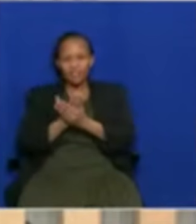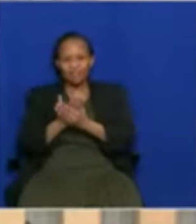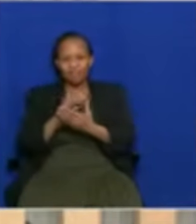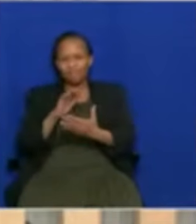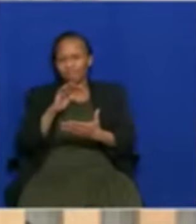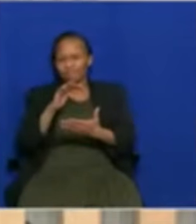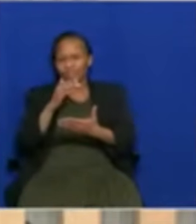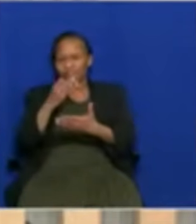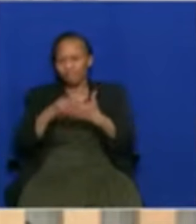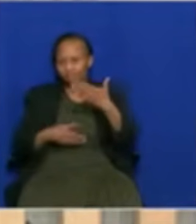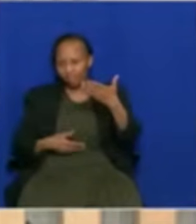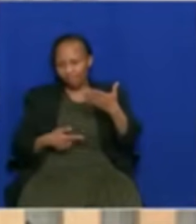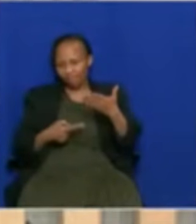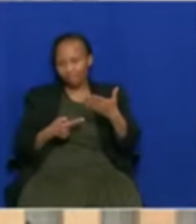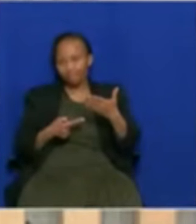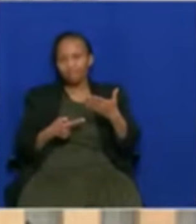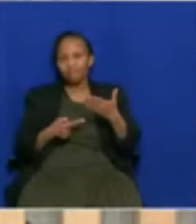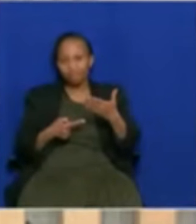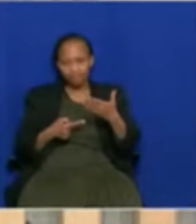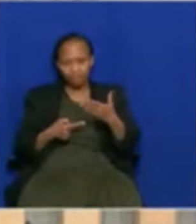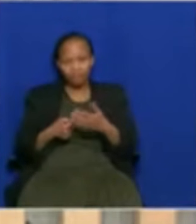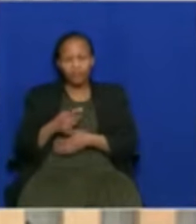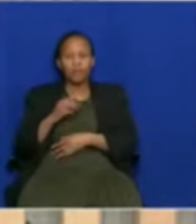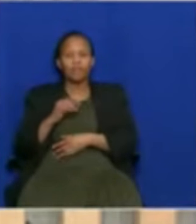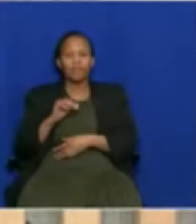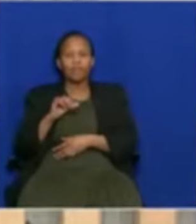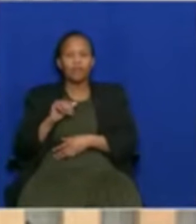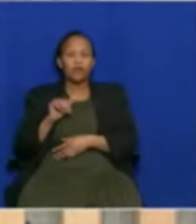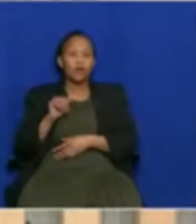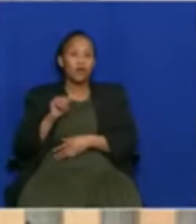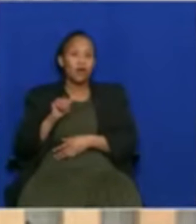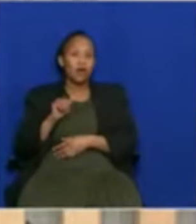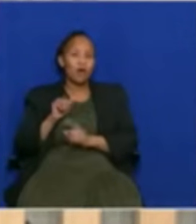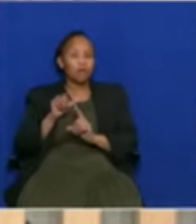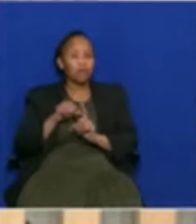Mr. Adams provided in January 2025.